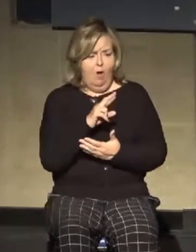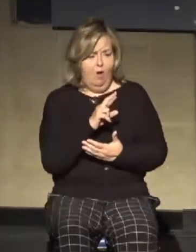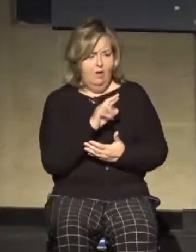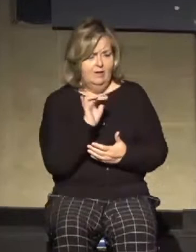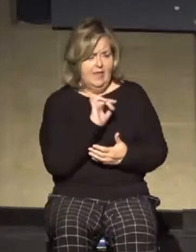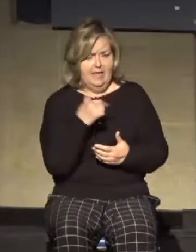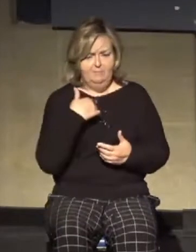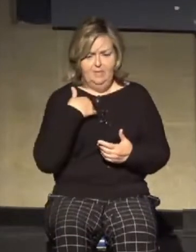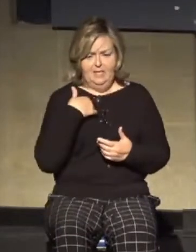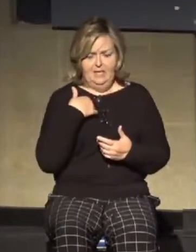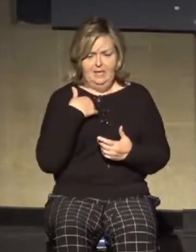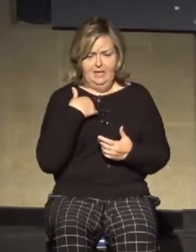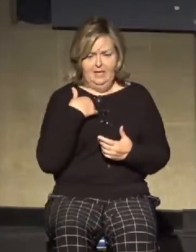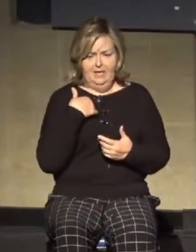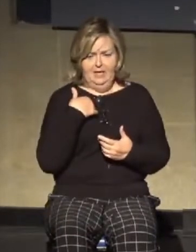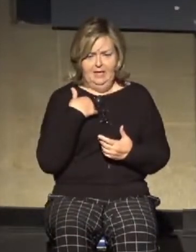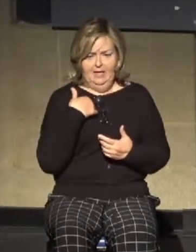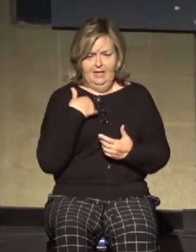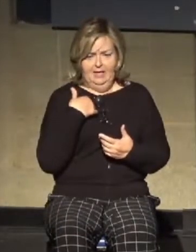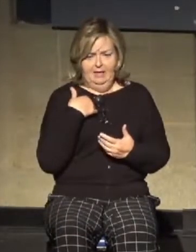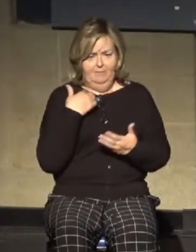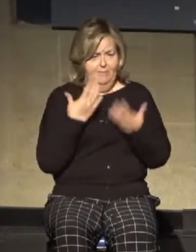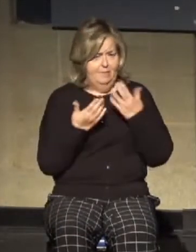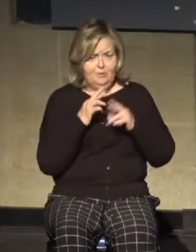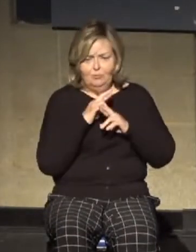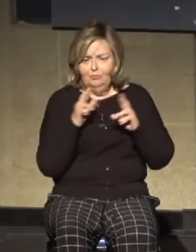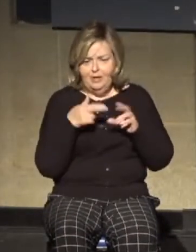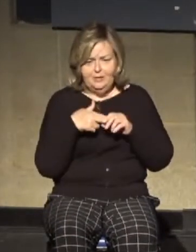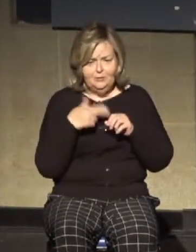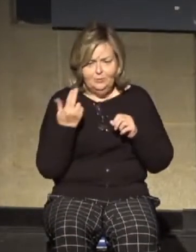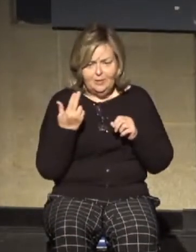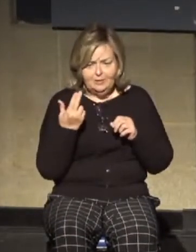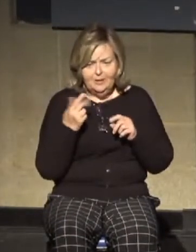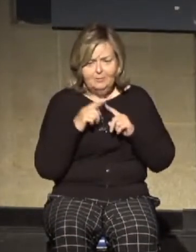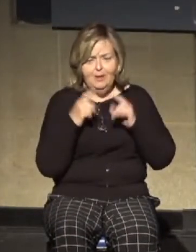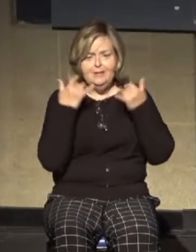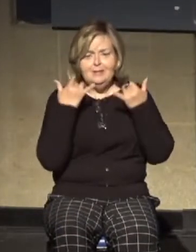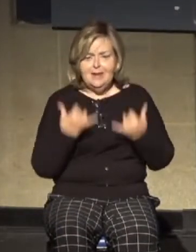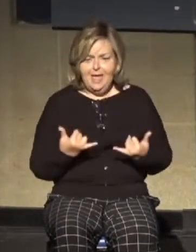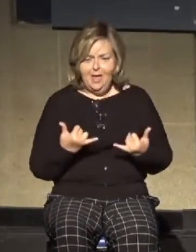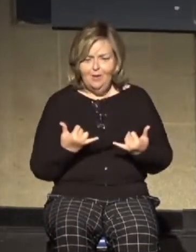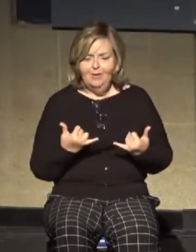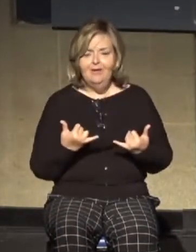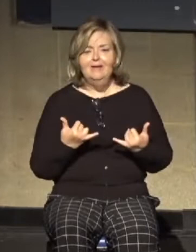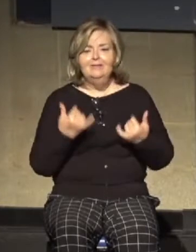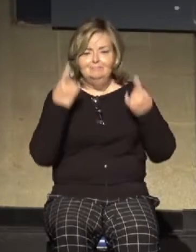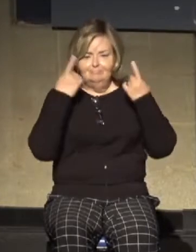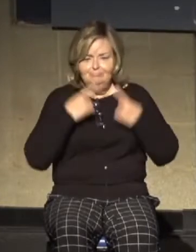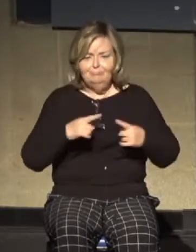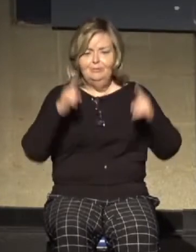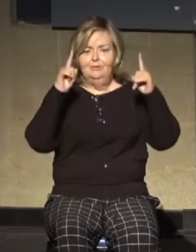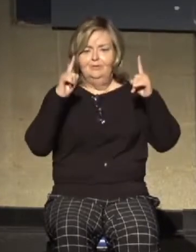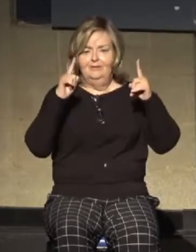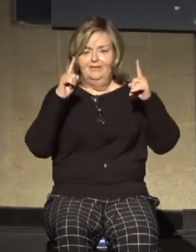almost weren't in the very seat you're sitting in now. But guess what? You made it.